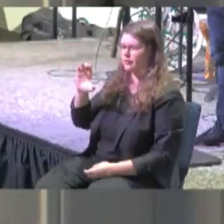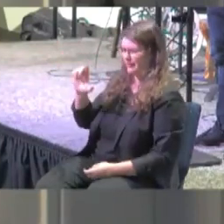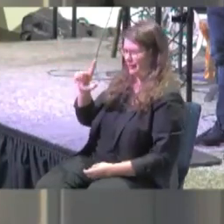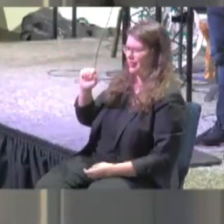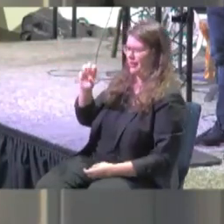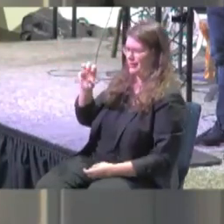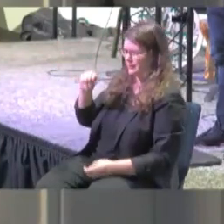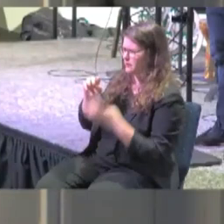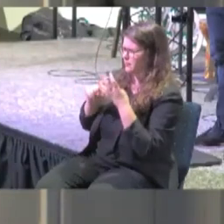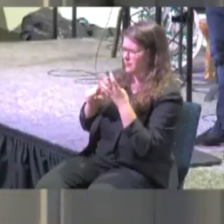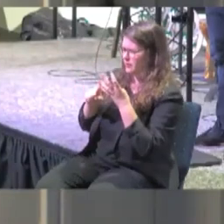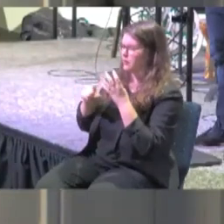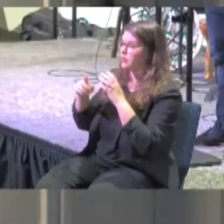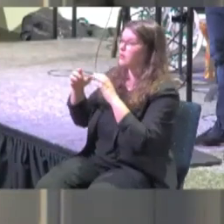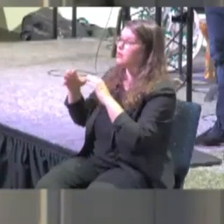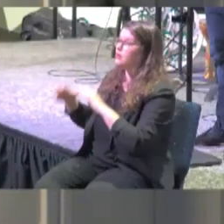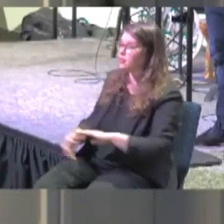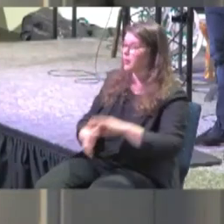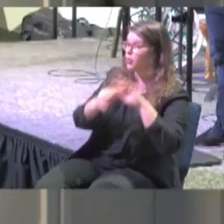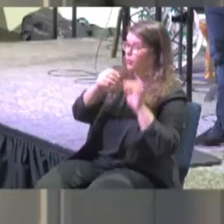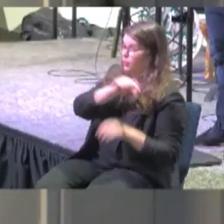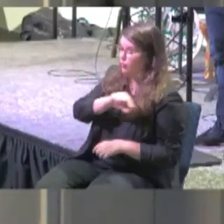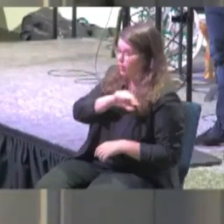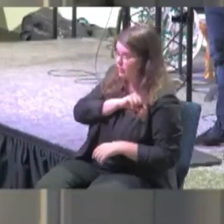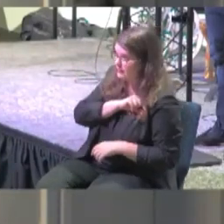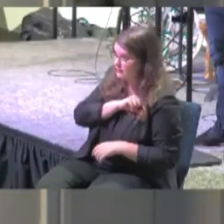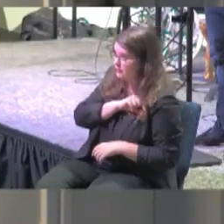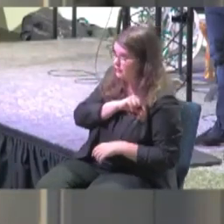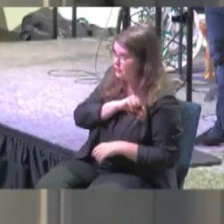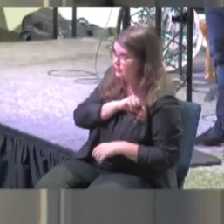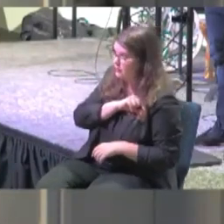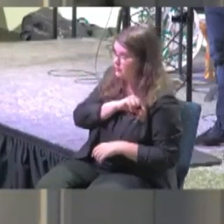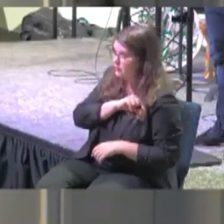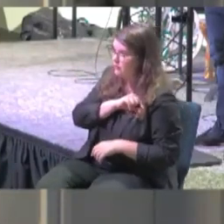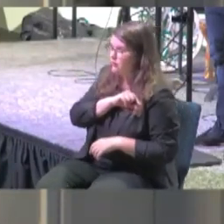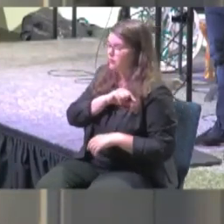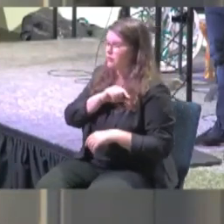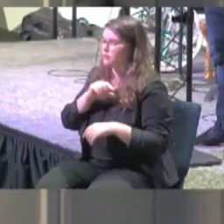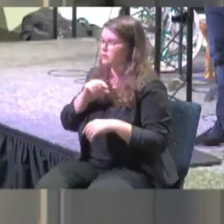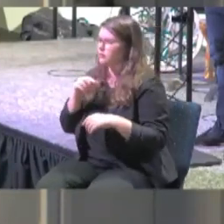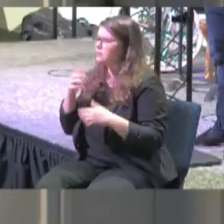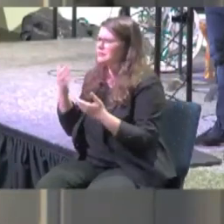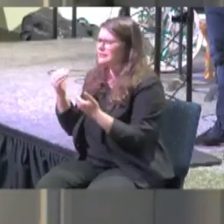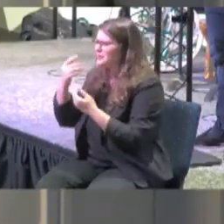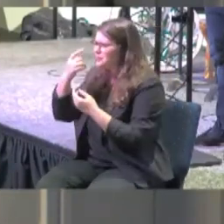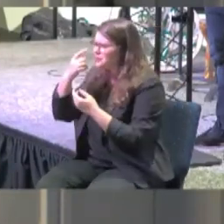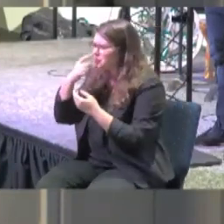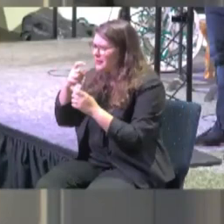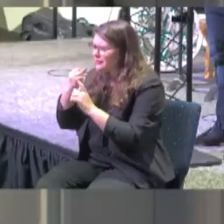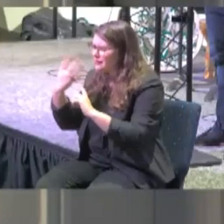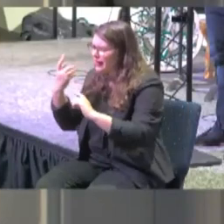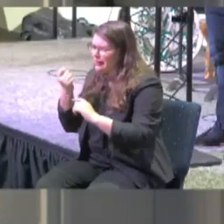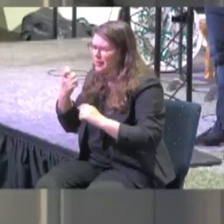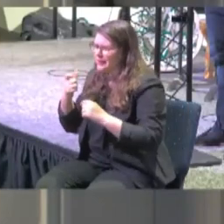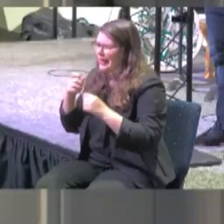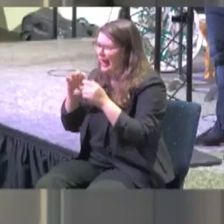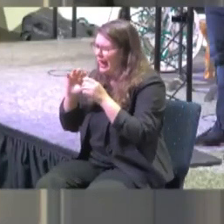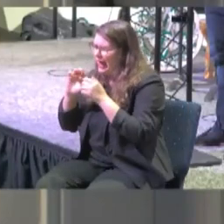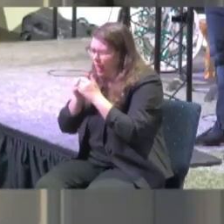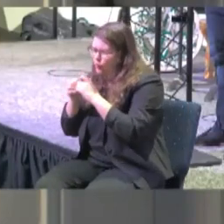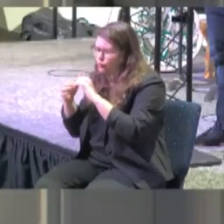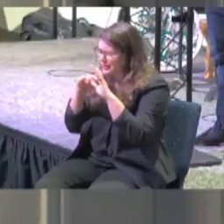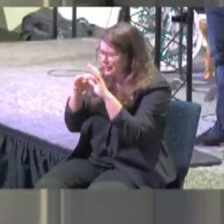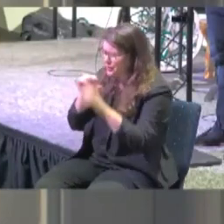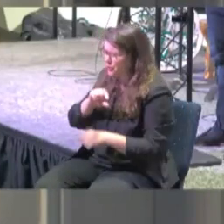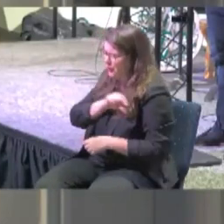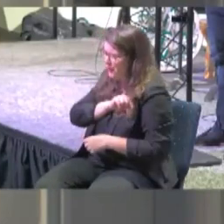to the goal of a quality translation? You know what I'm saying? I mean, I think